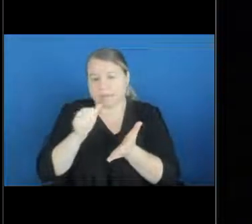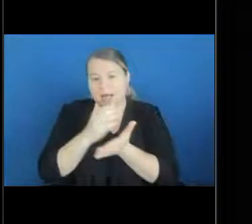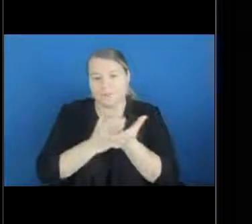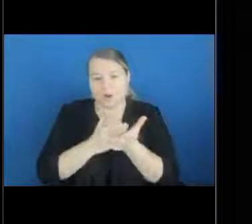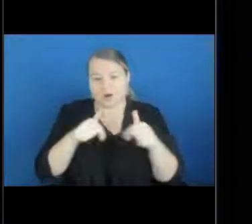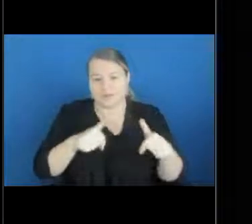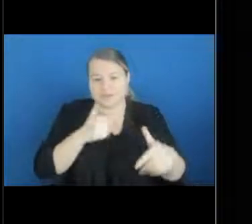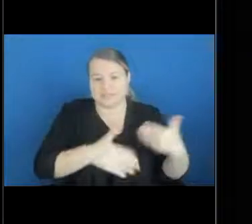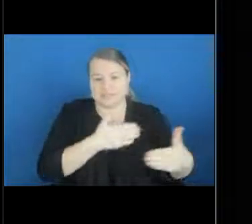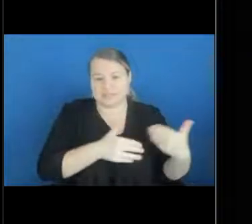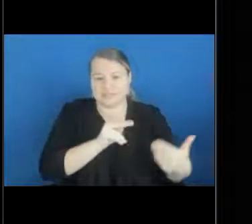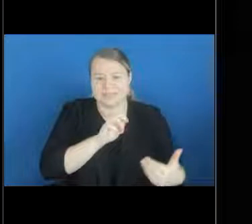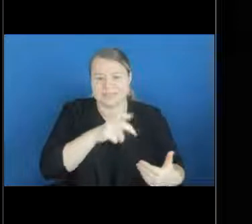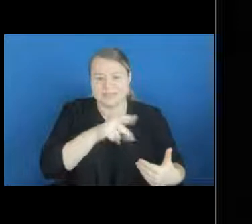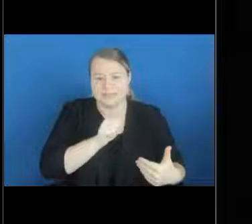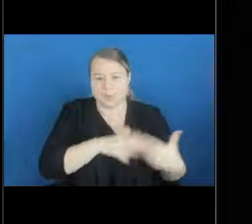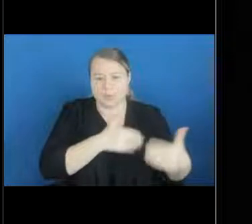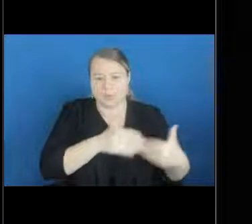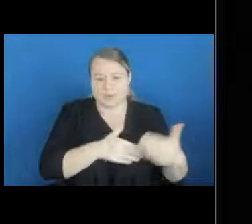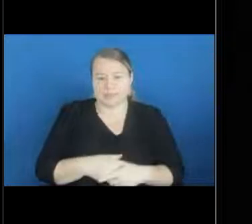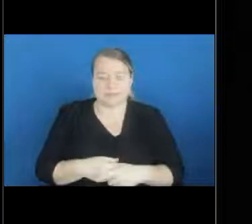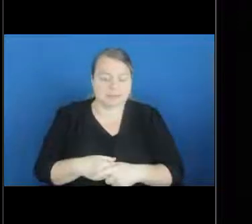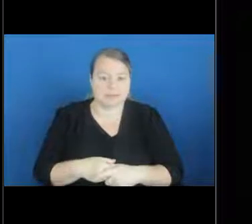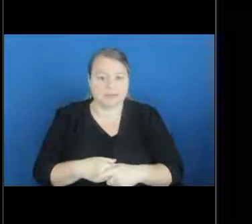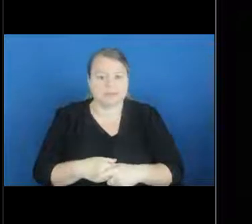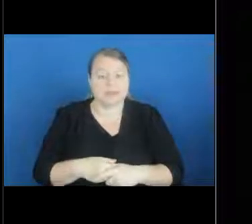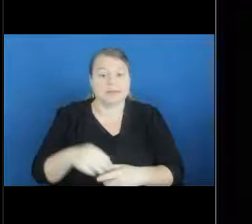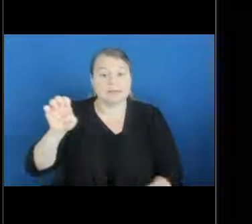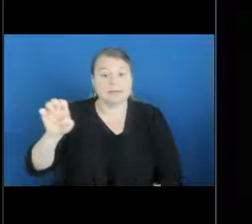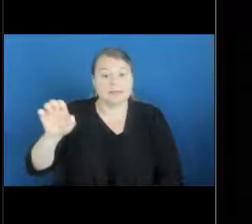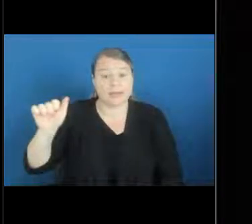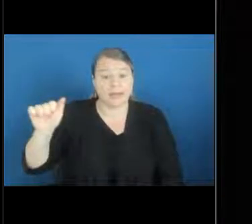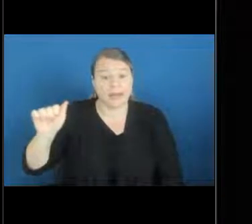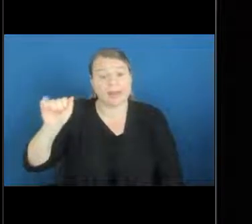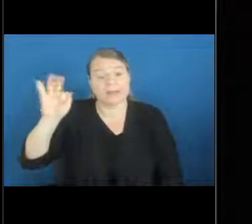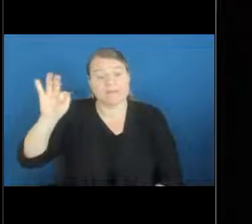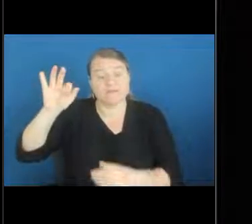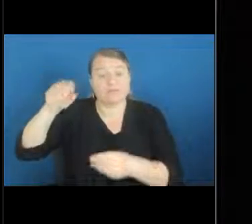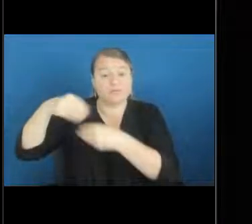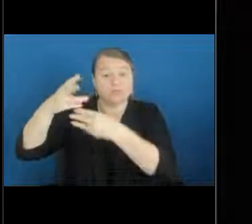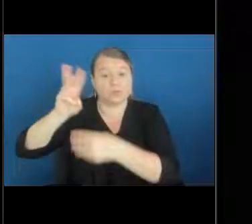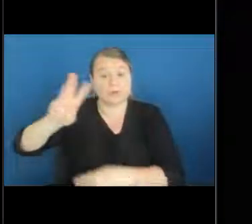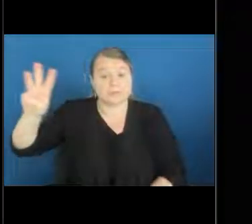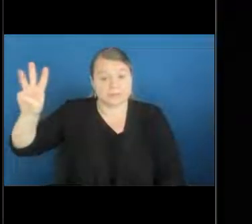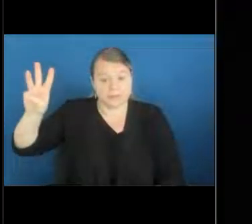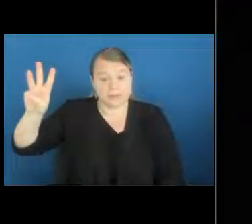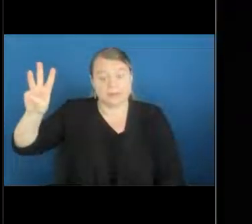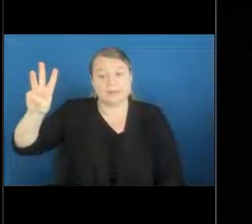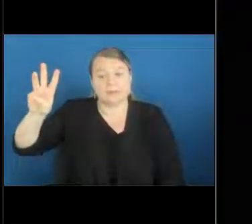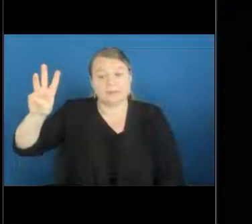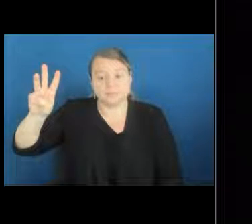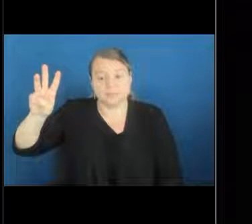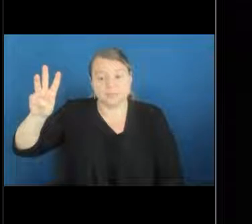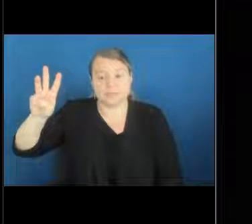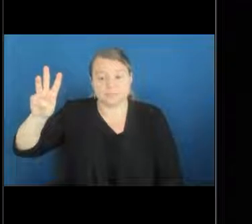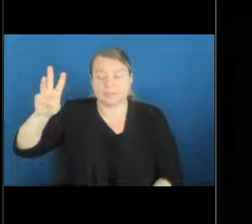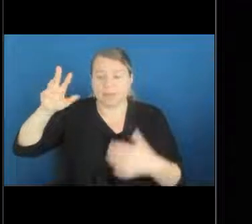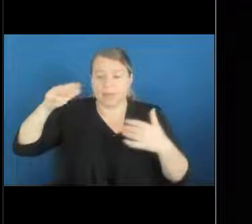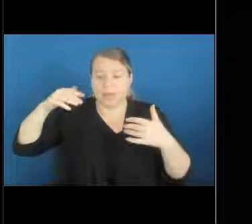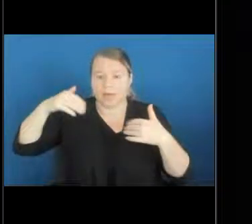process. But anyway, the EA, if you go to the website, the EA, it has an